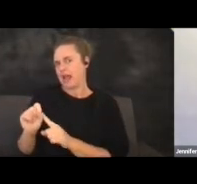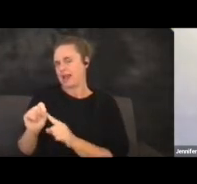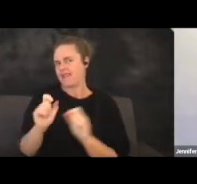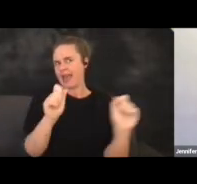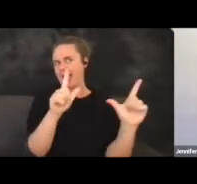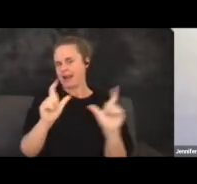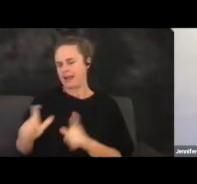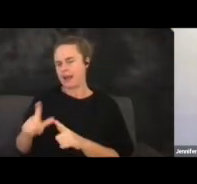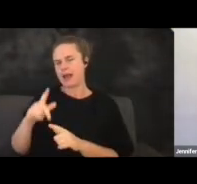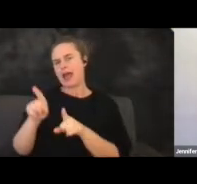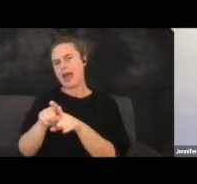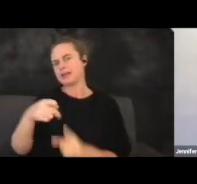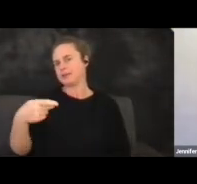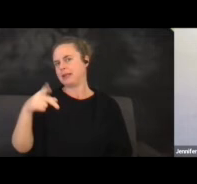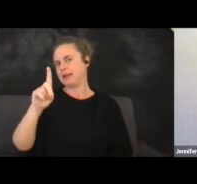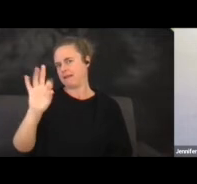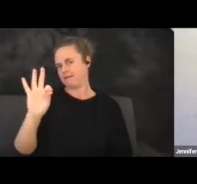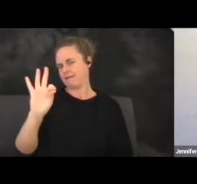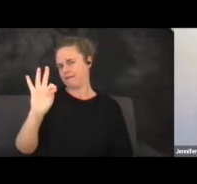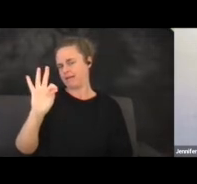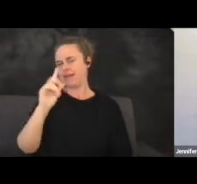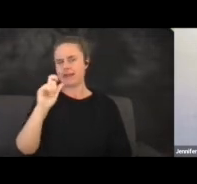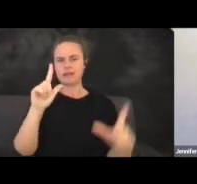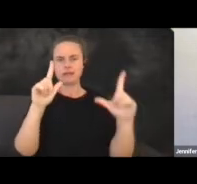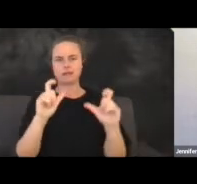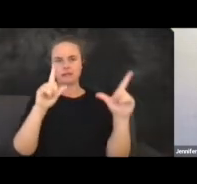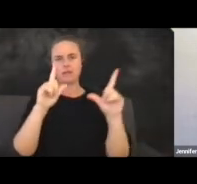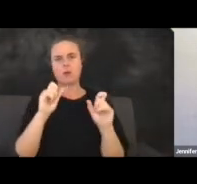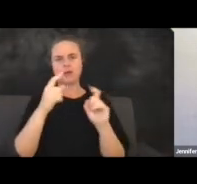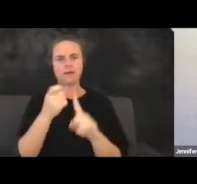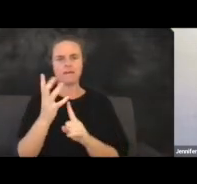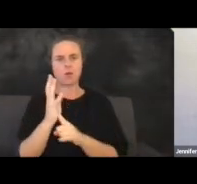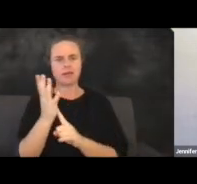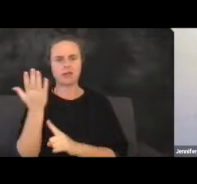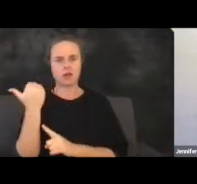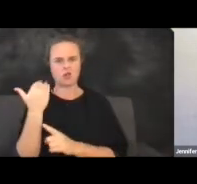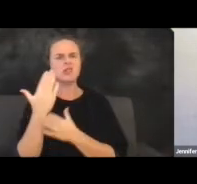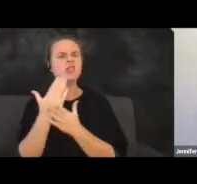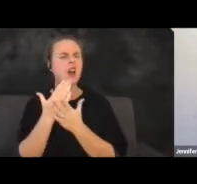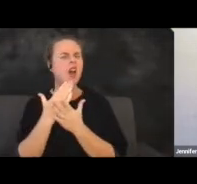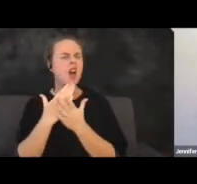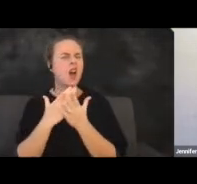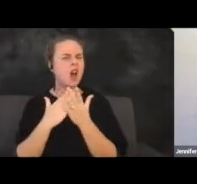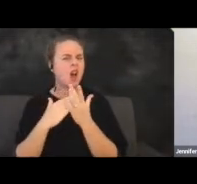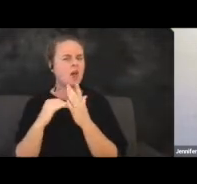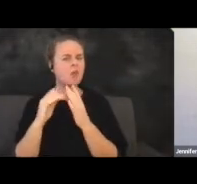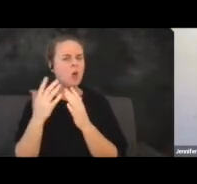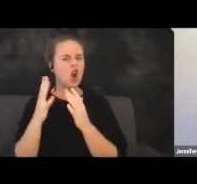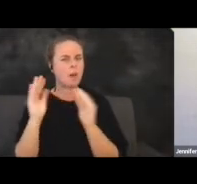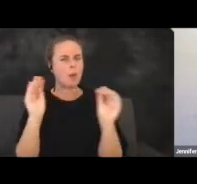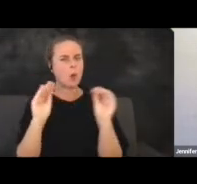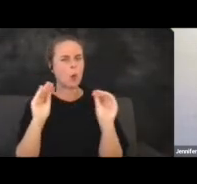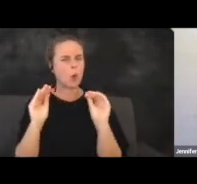this. It was taken about 4 minutes ago. So there are some stickies that have been moved around and